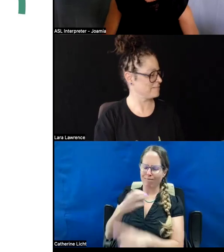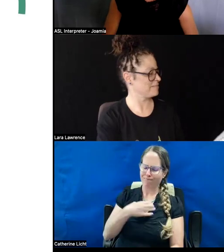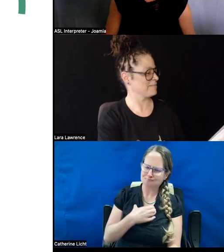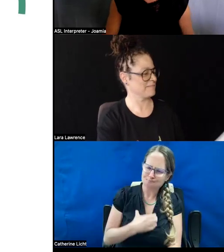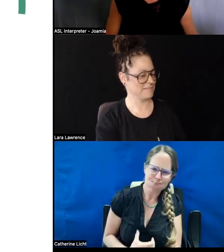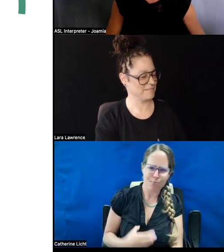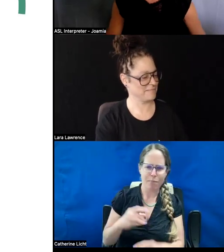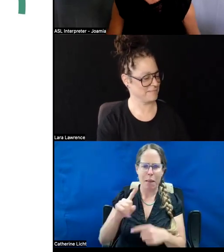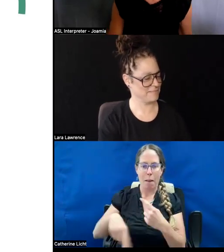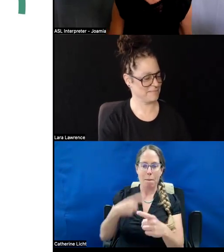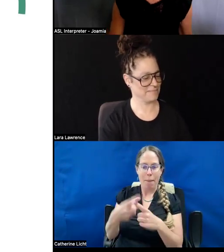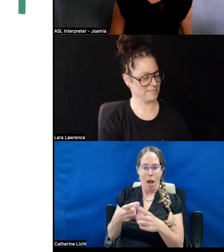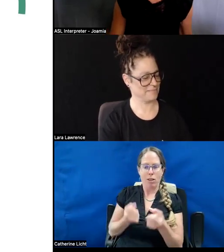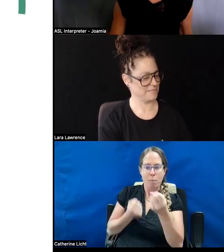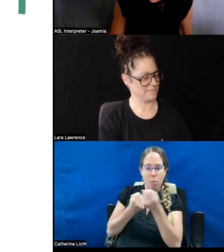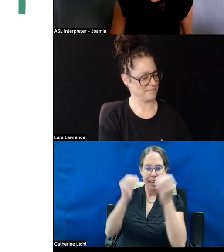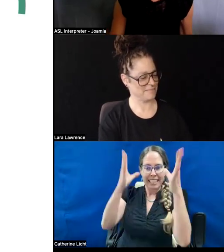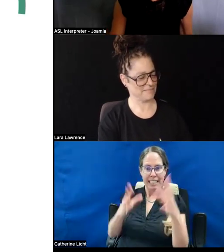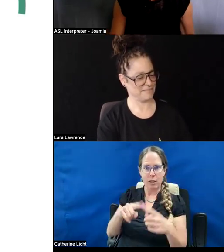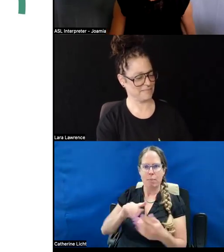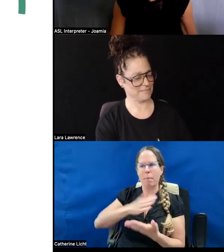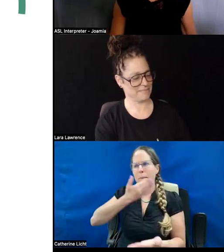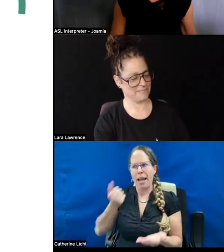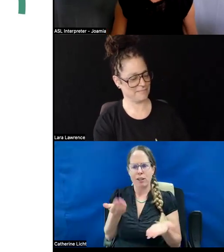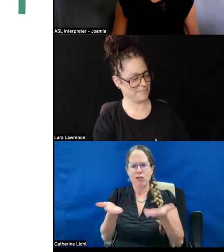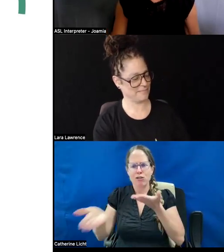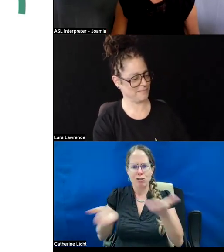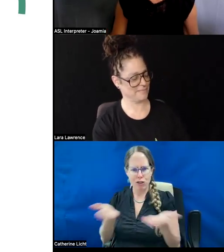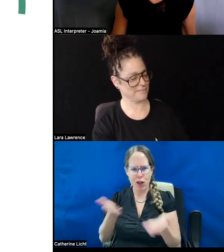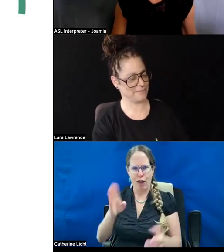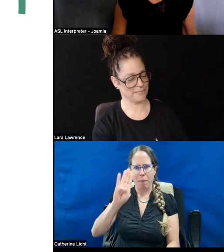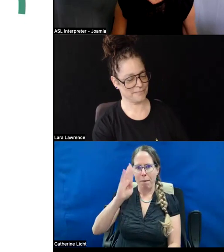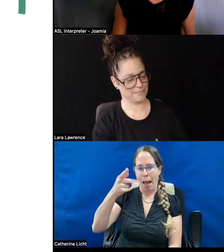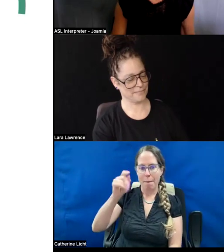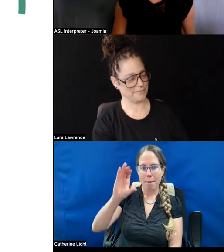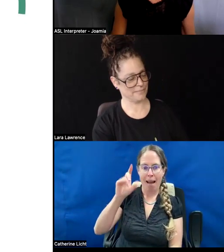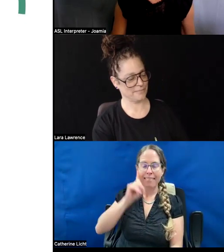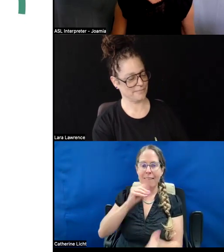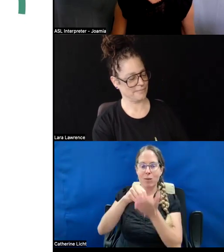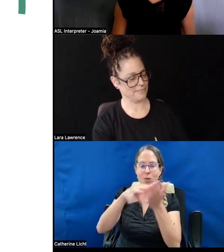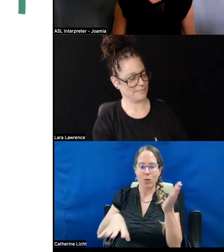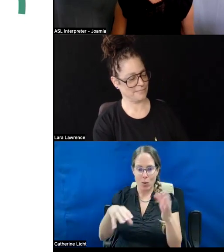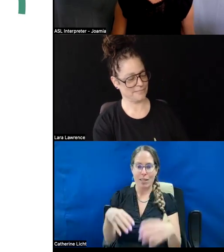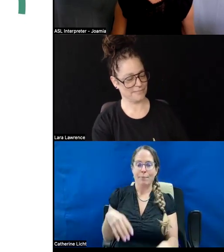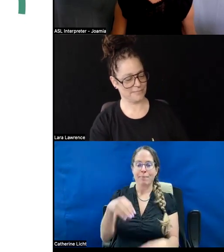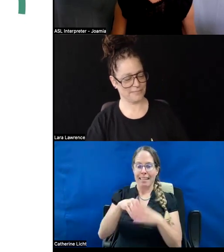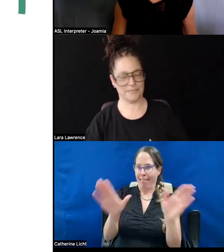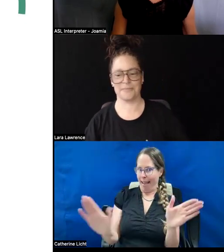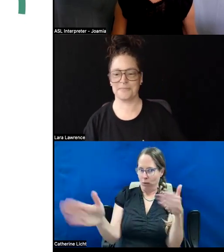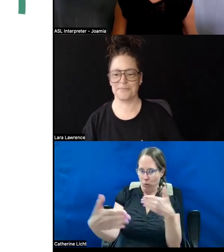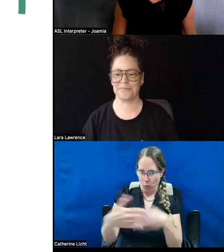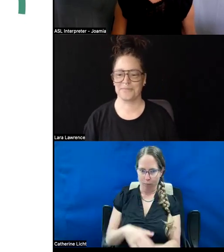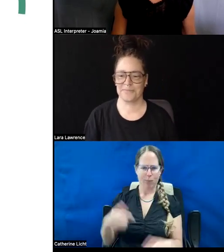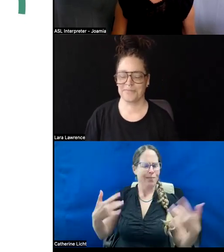years of ECE experience in the field. She is passionate about supporting teachers and best serving the BIPOC